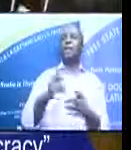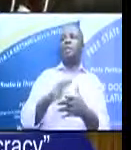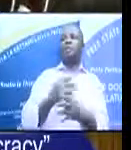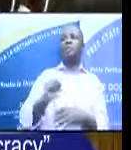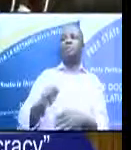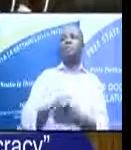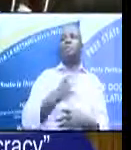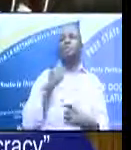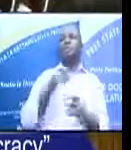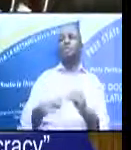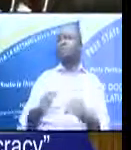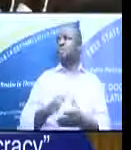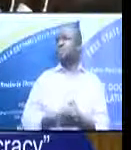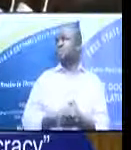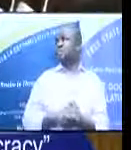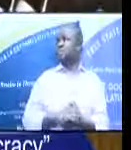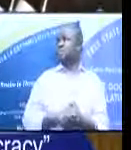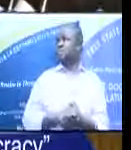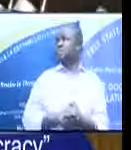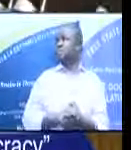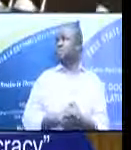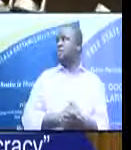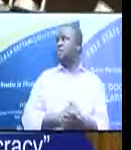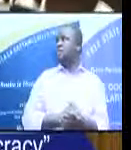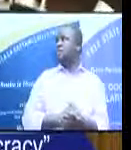you. Leave the house.